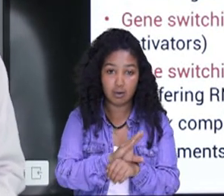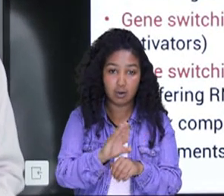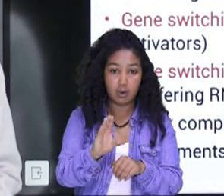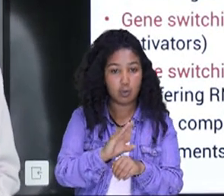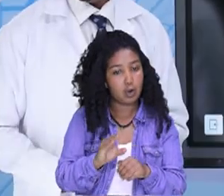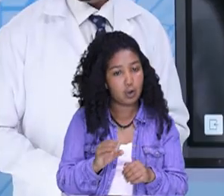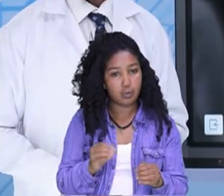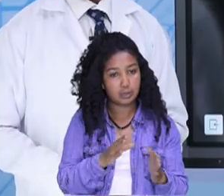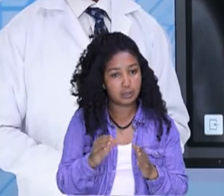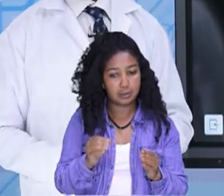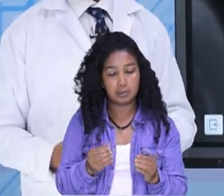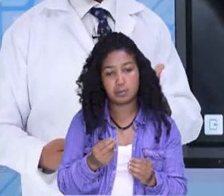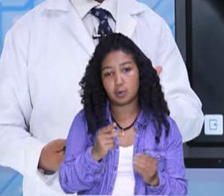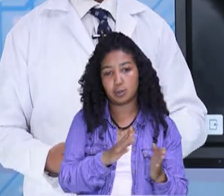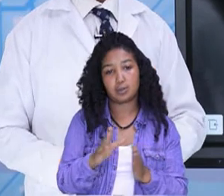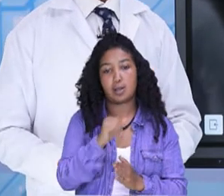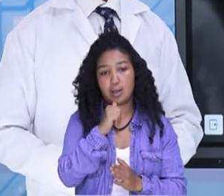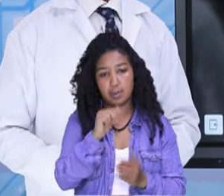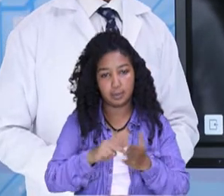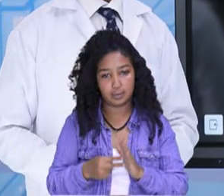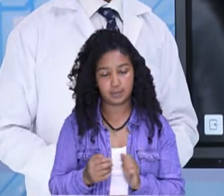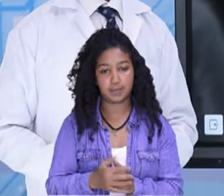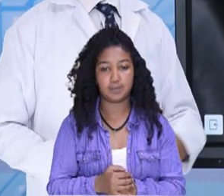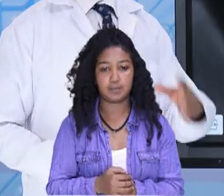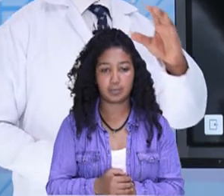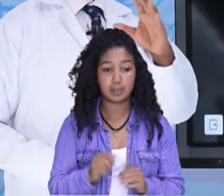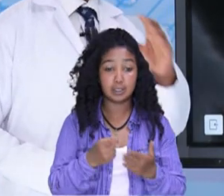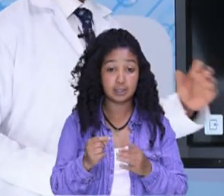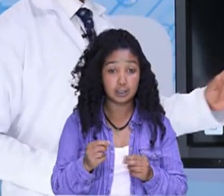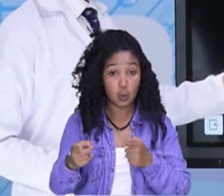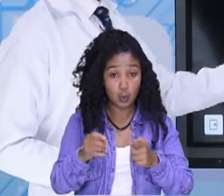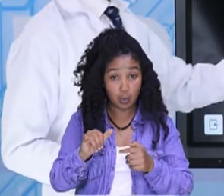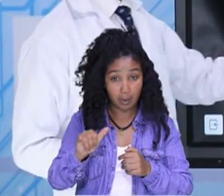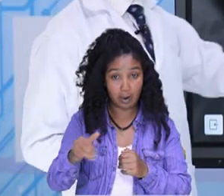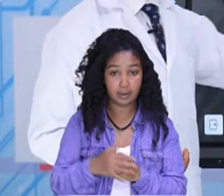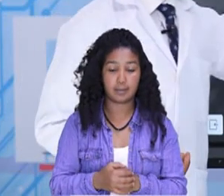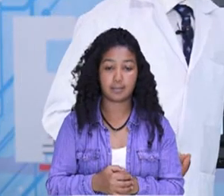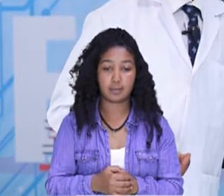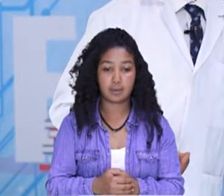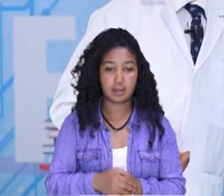longer synthesize a protein, that specific type of protein. This is controlled by